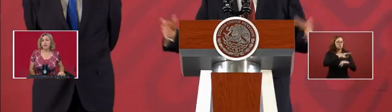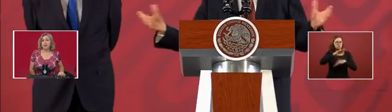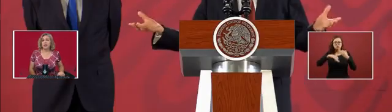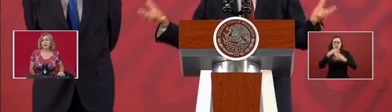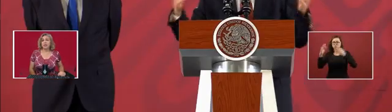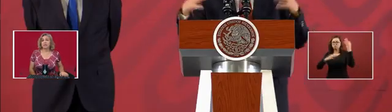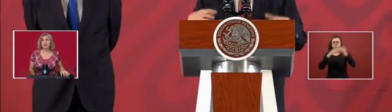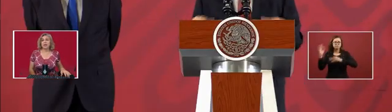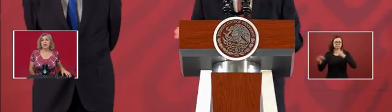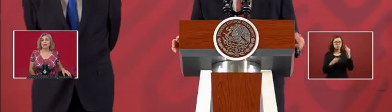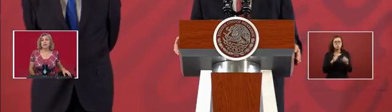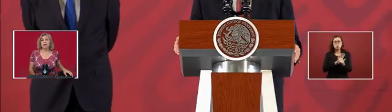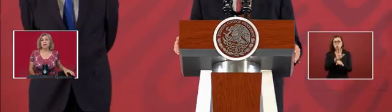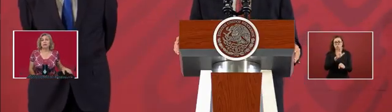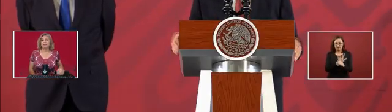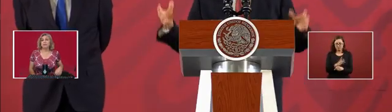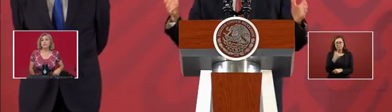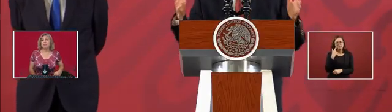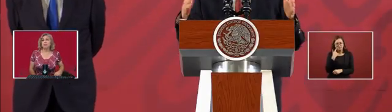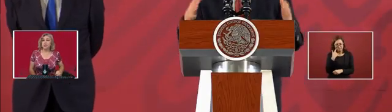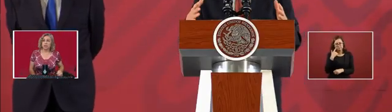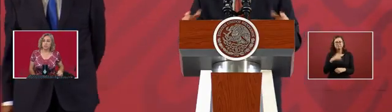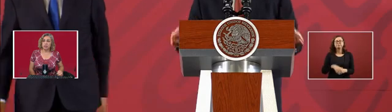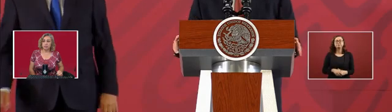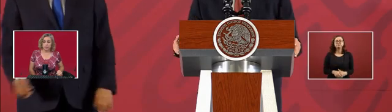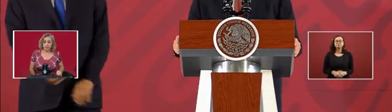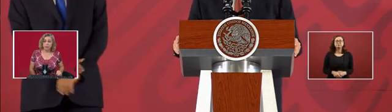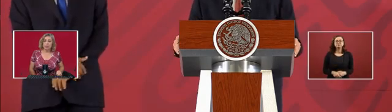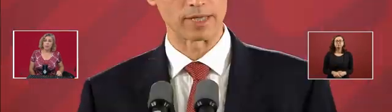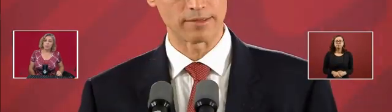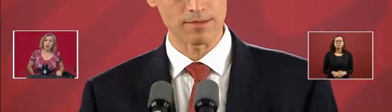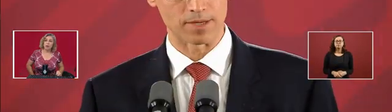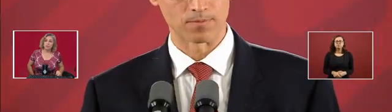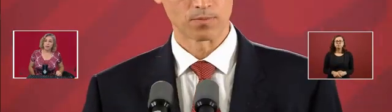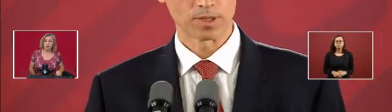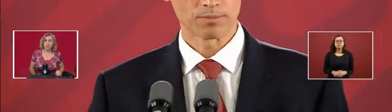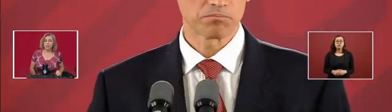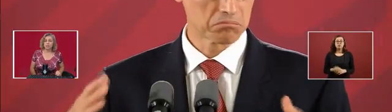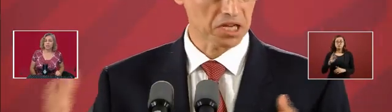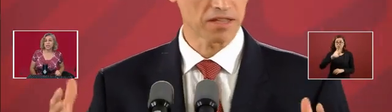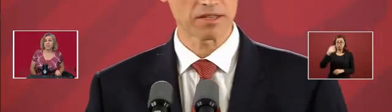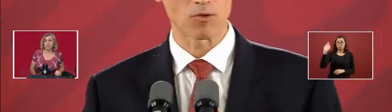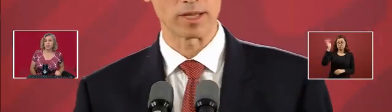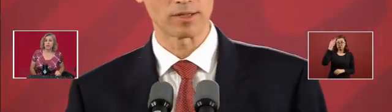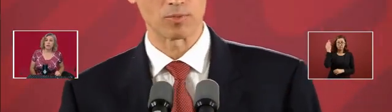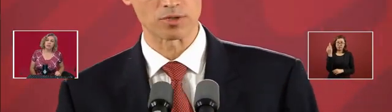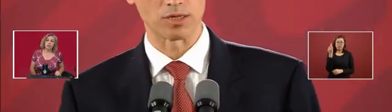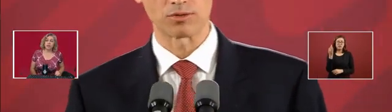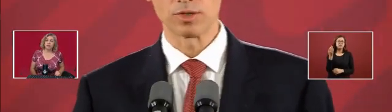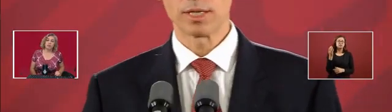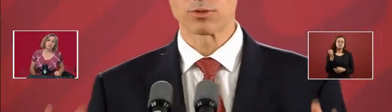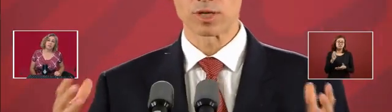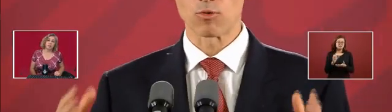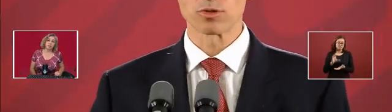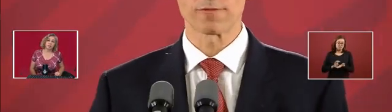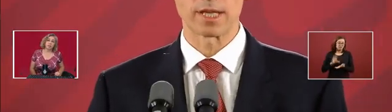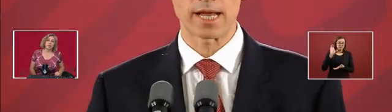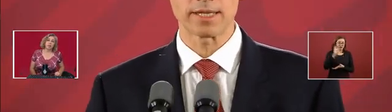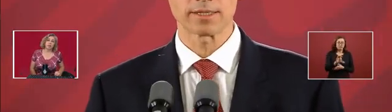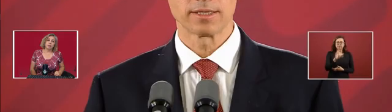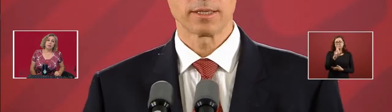is corruption in these purchases. The mechanism for health services, like to finance and to pay